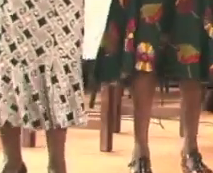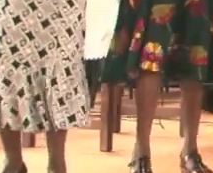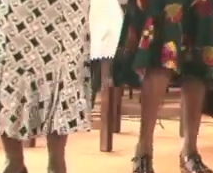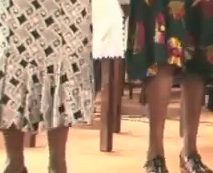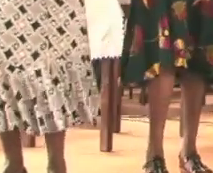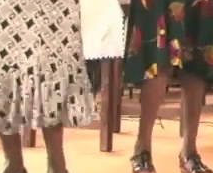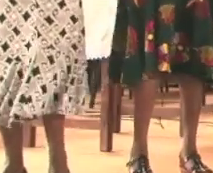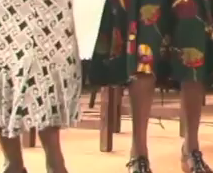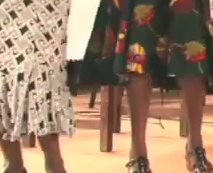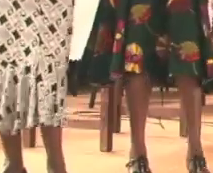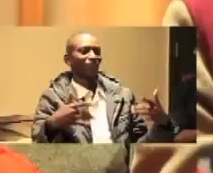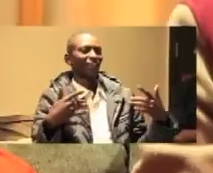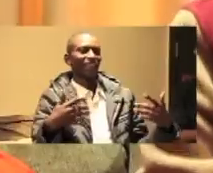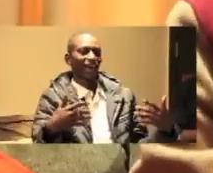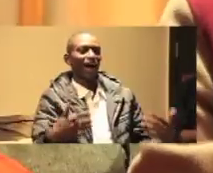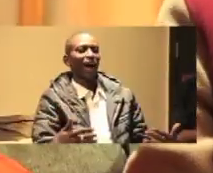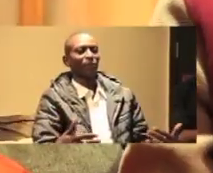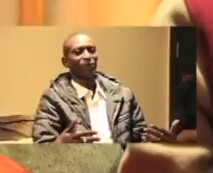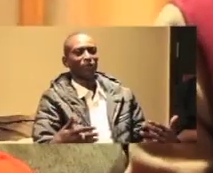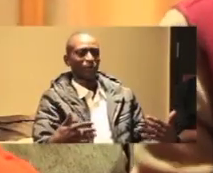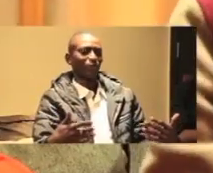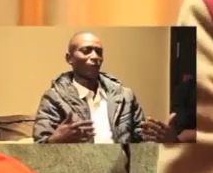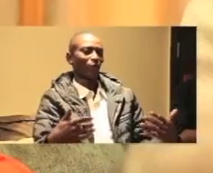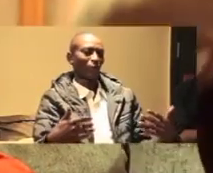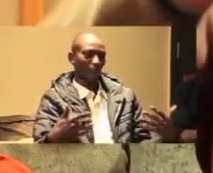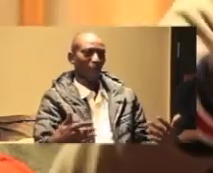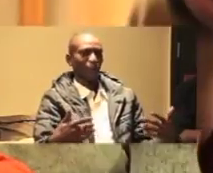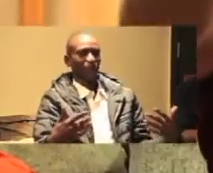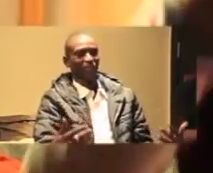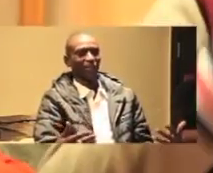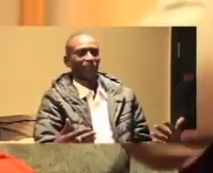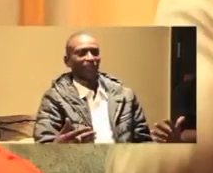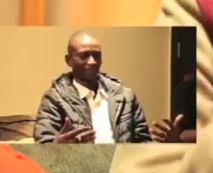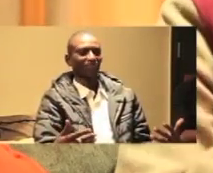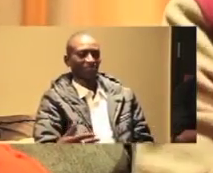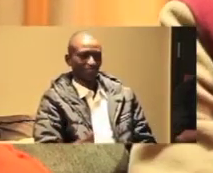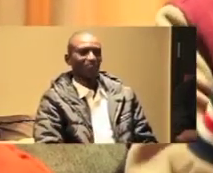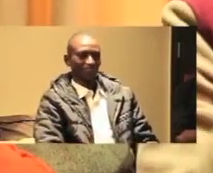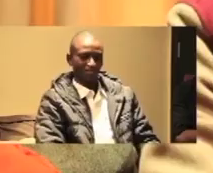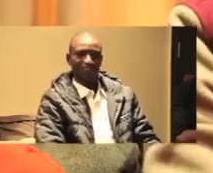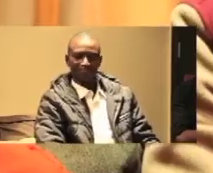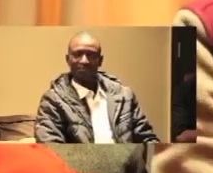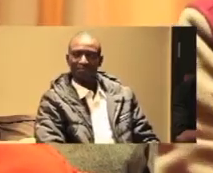singing through signs. I really felt happy for all of them.